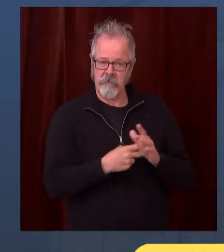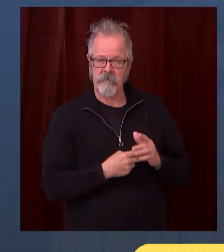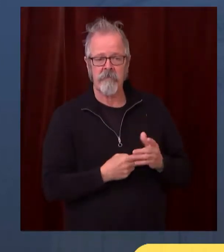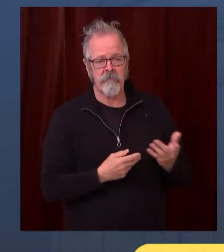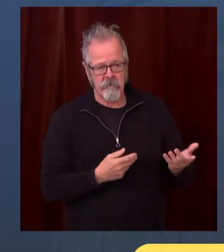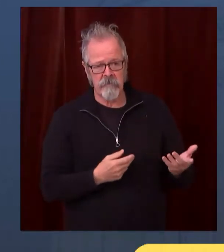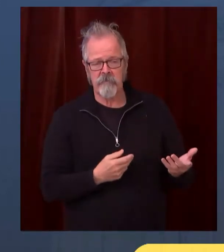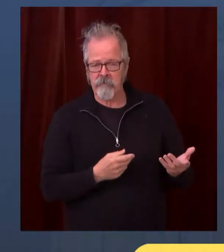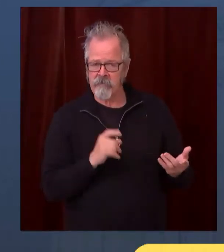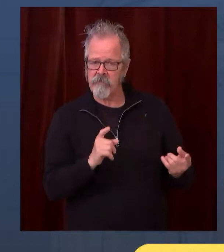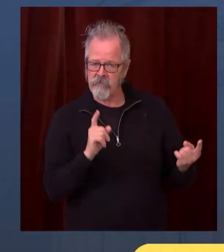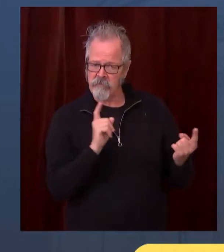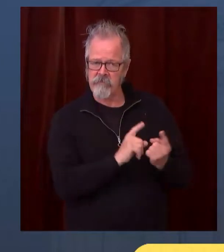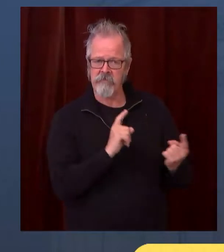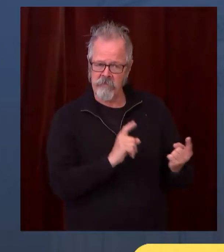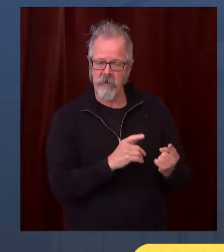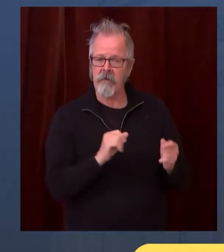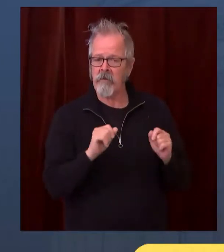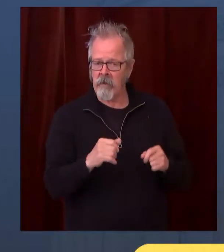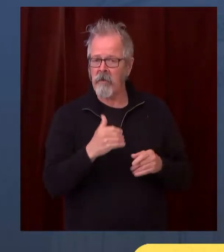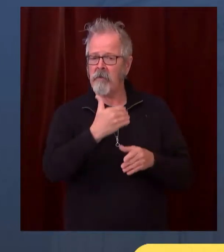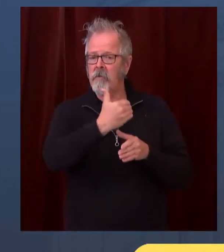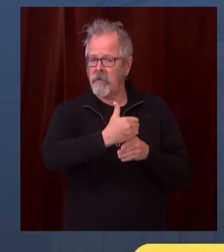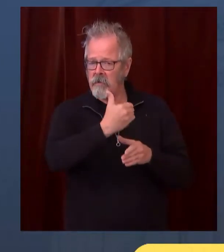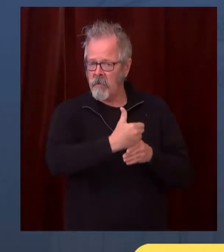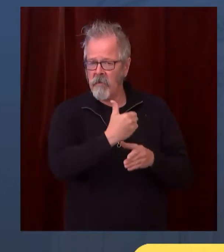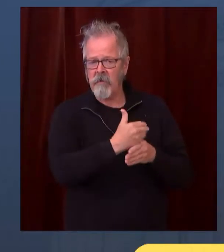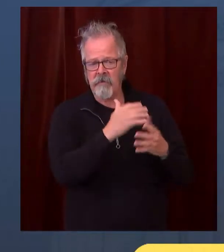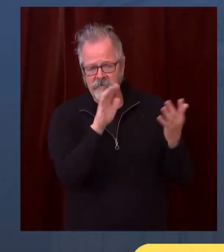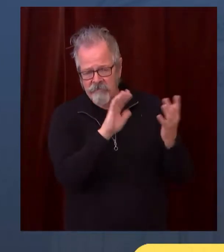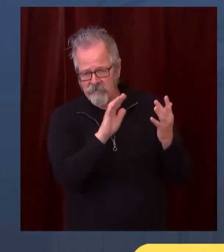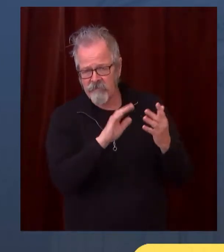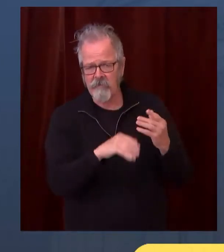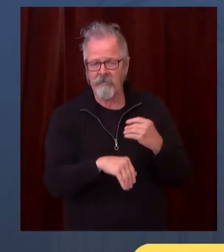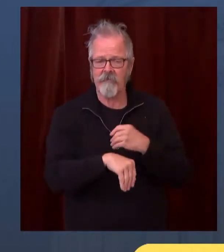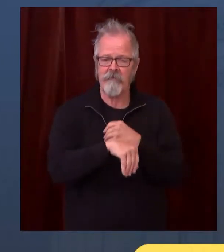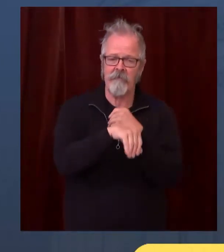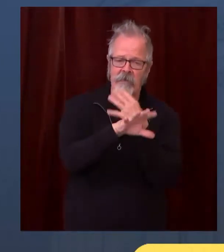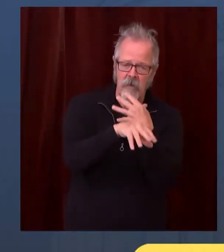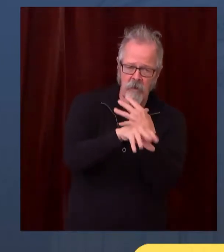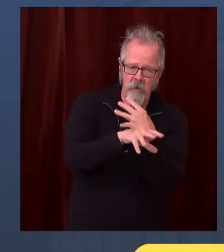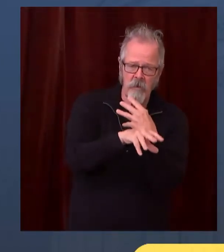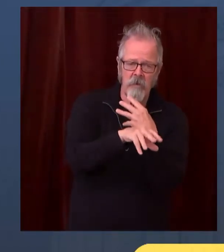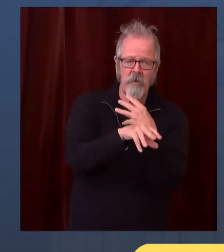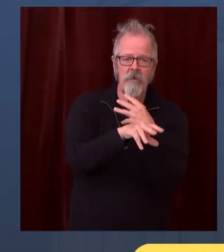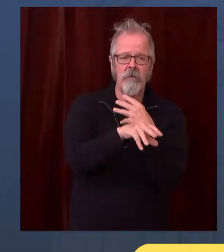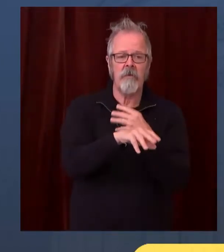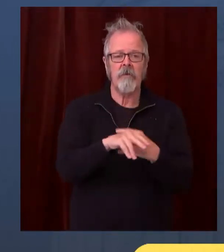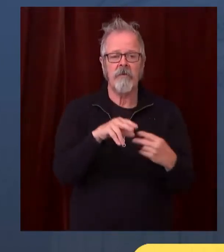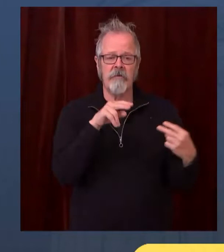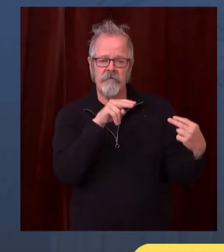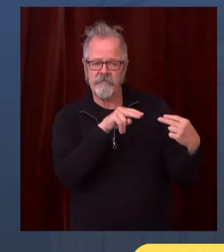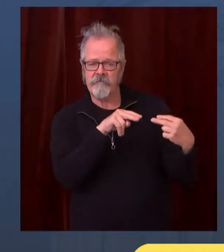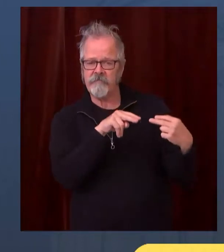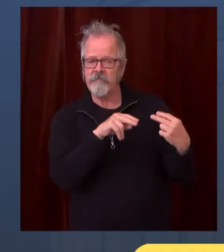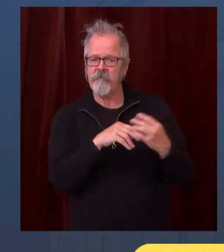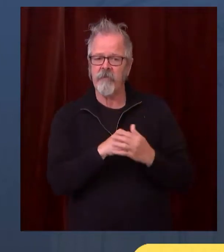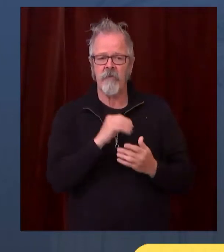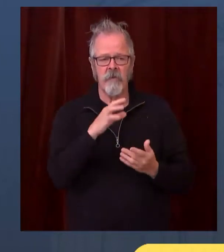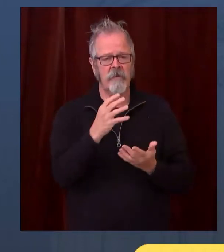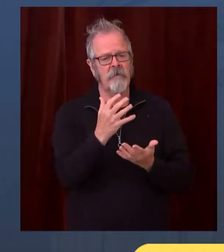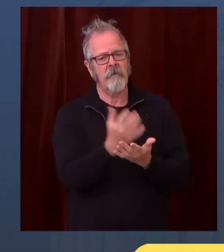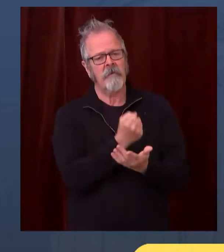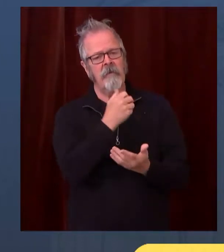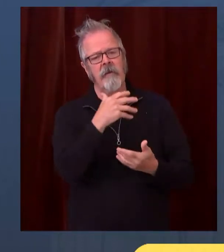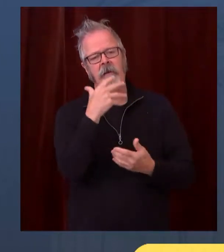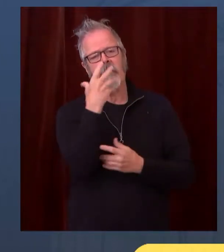happy about this because it's going to allow people to visit their loved ones in right now in very good weather and a very safe